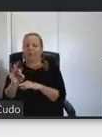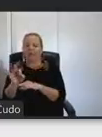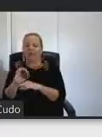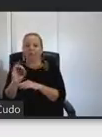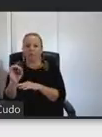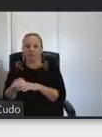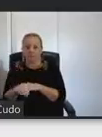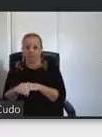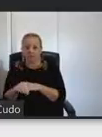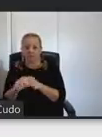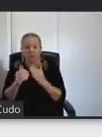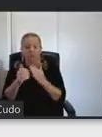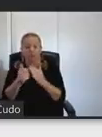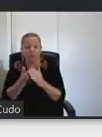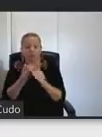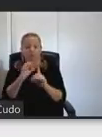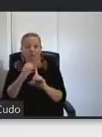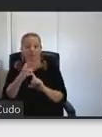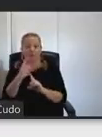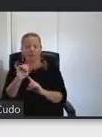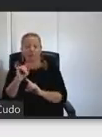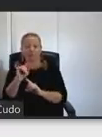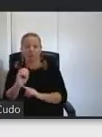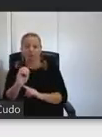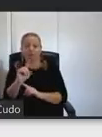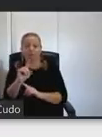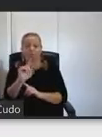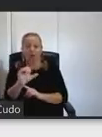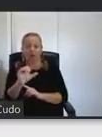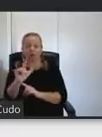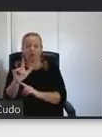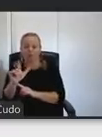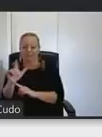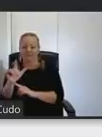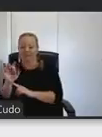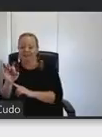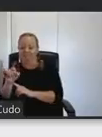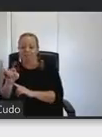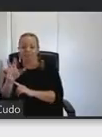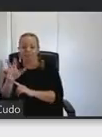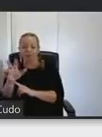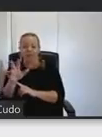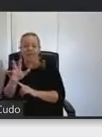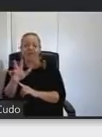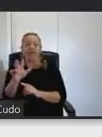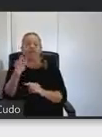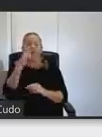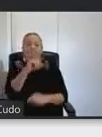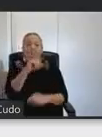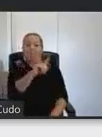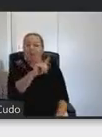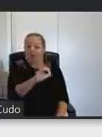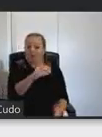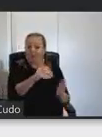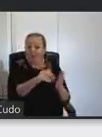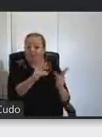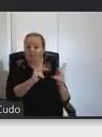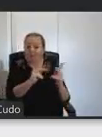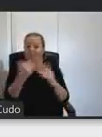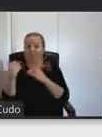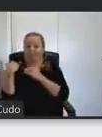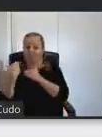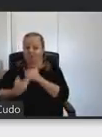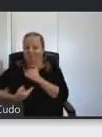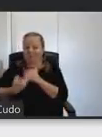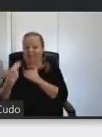that the new case rate is 129.3 new cases per 100,000 population, that the case burden is high, and